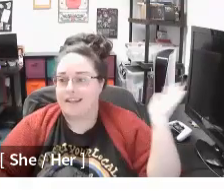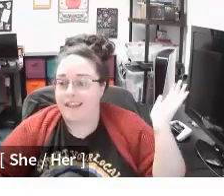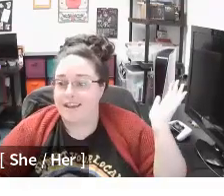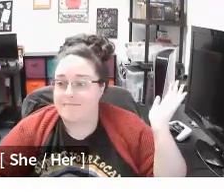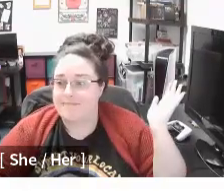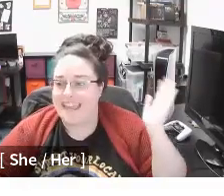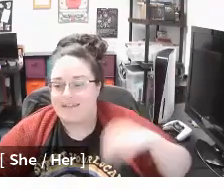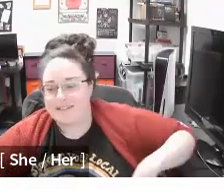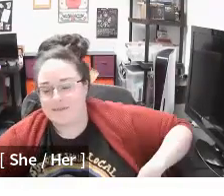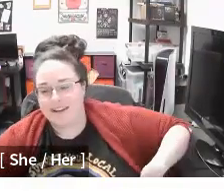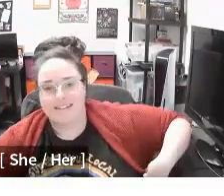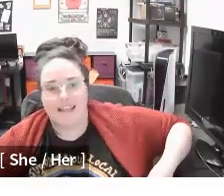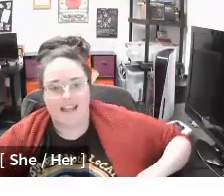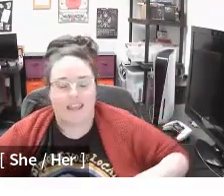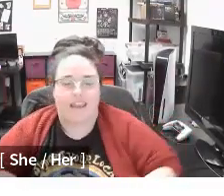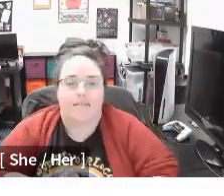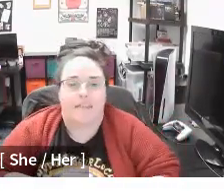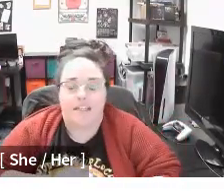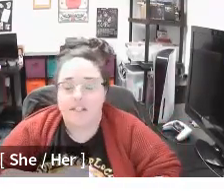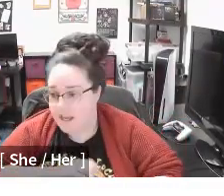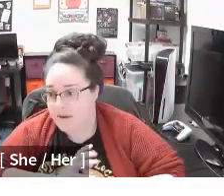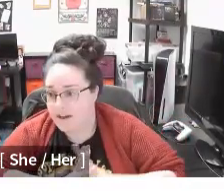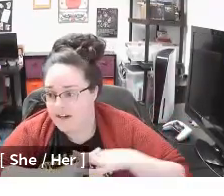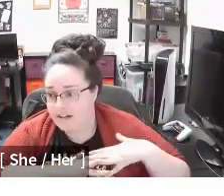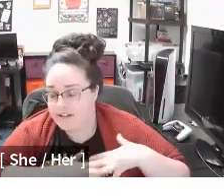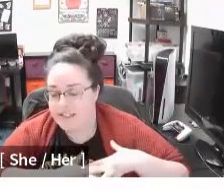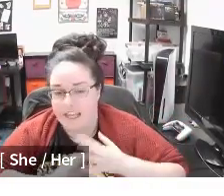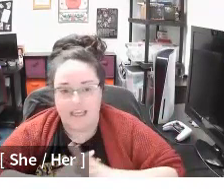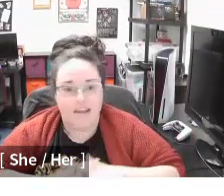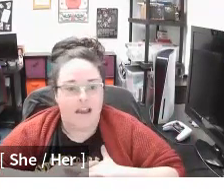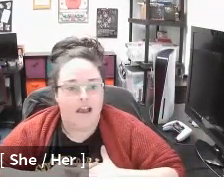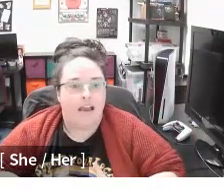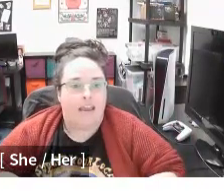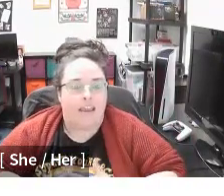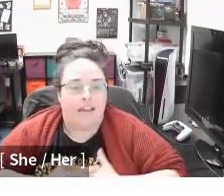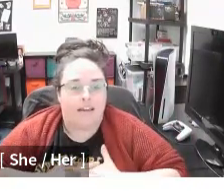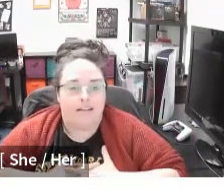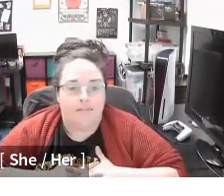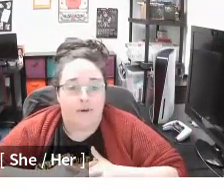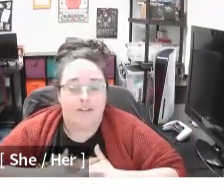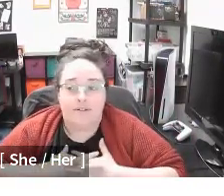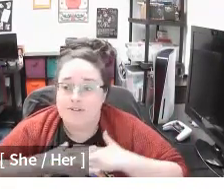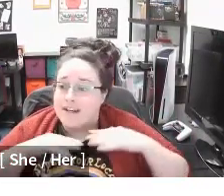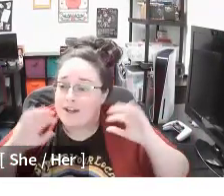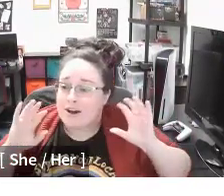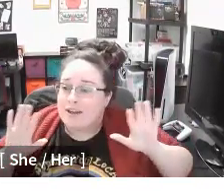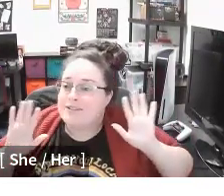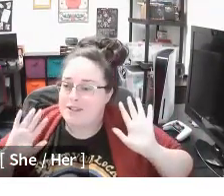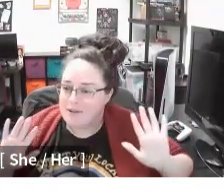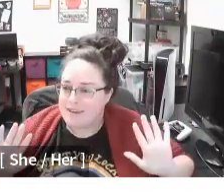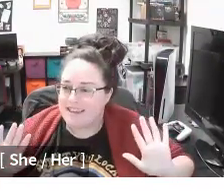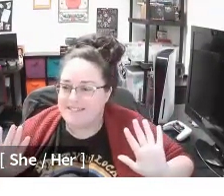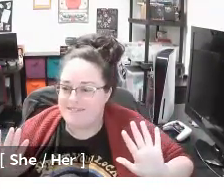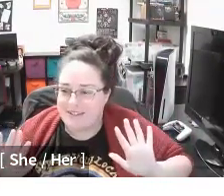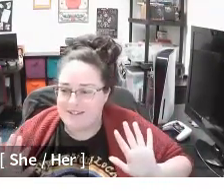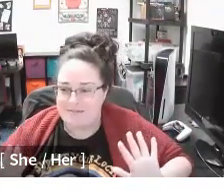And I am Abby Squires. I am the chat moderator today. And I'm going to try and talk at a